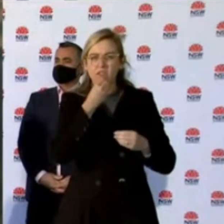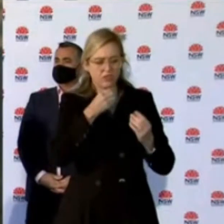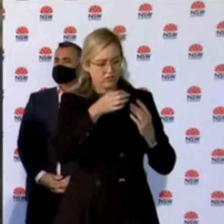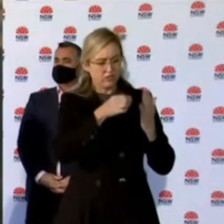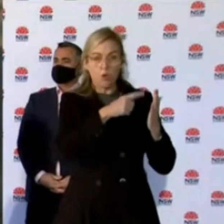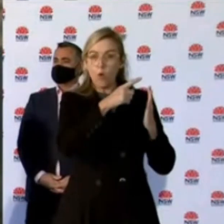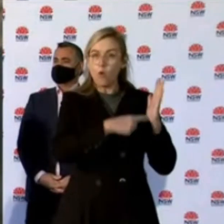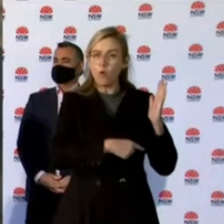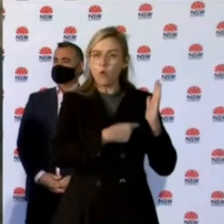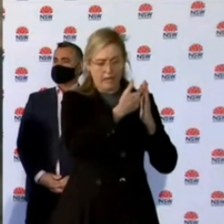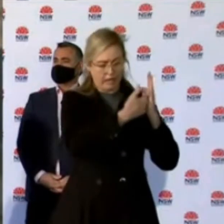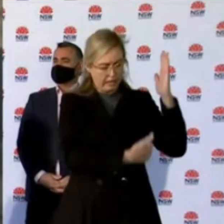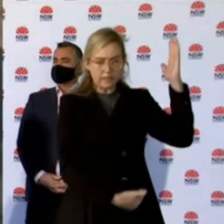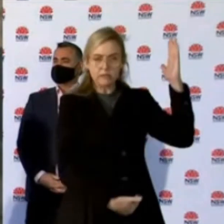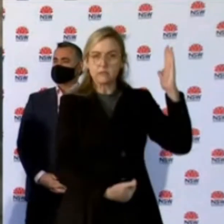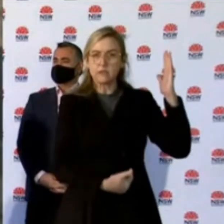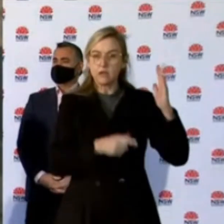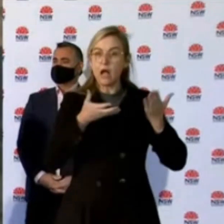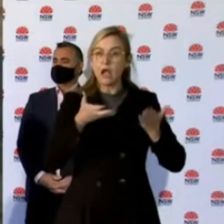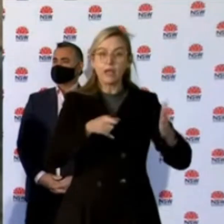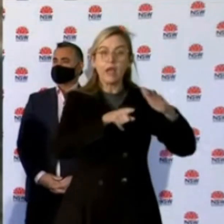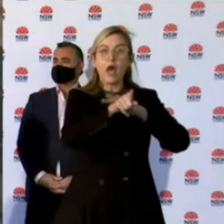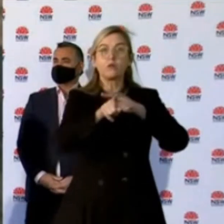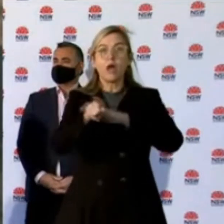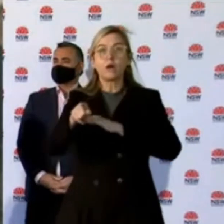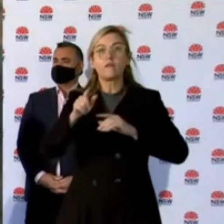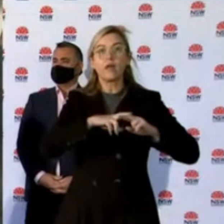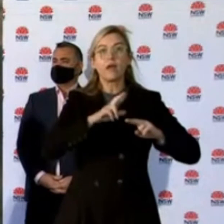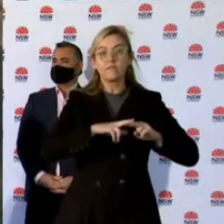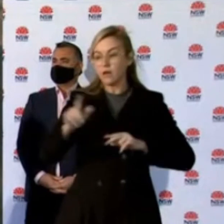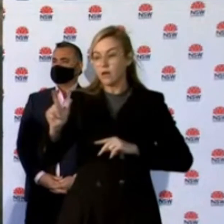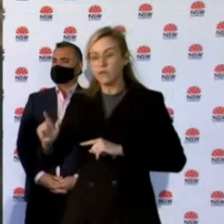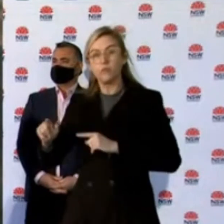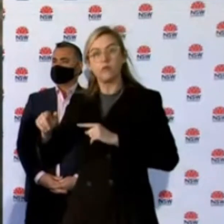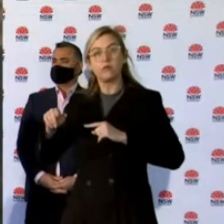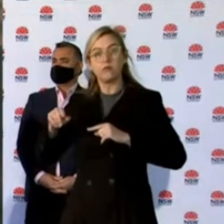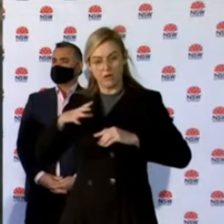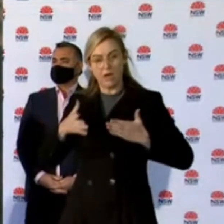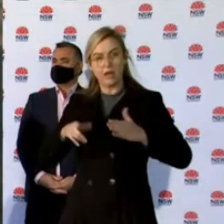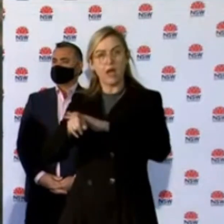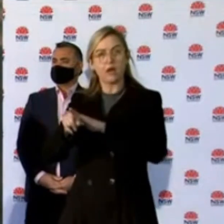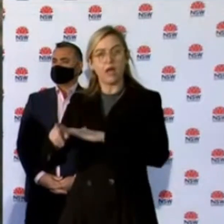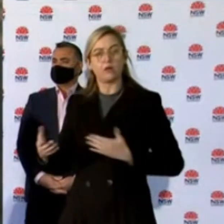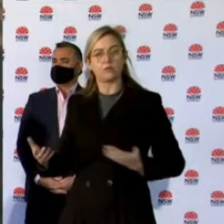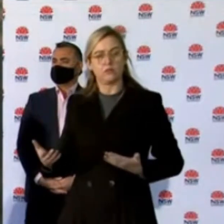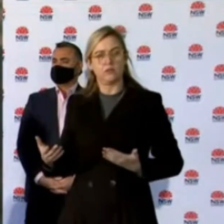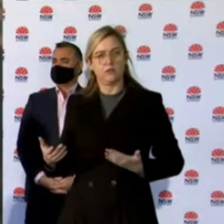to work. Why? I mean, apart from office workers who are supposed to be working from home anyway, who can't leave Fairfield,